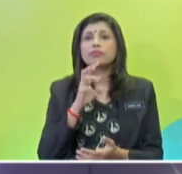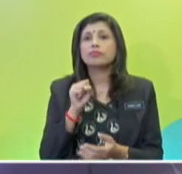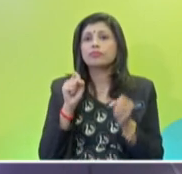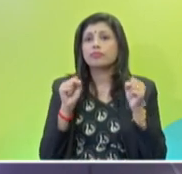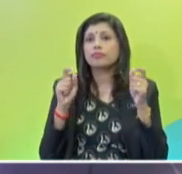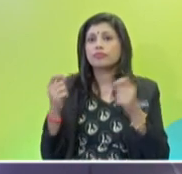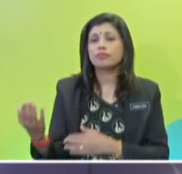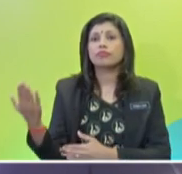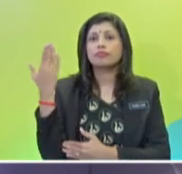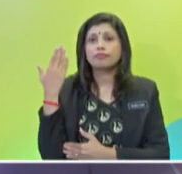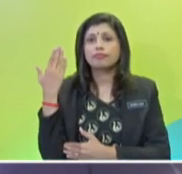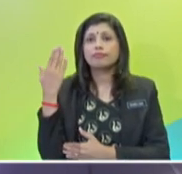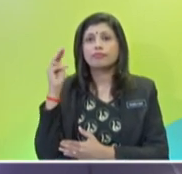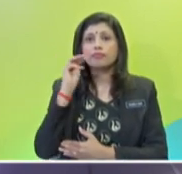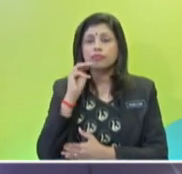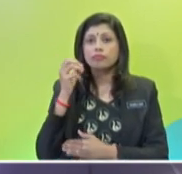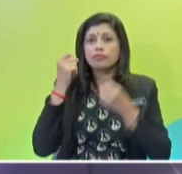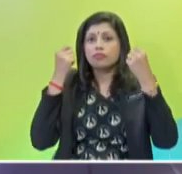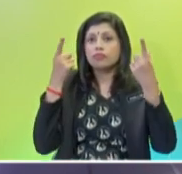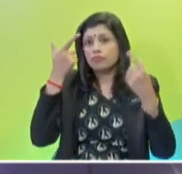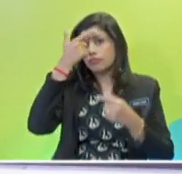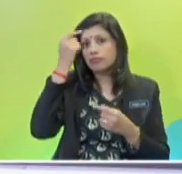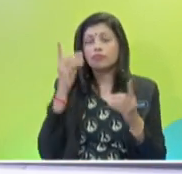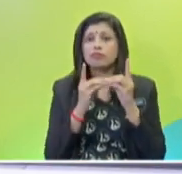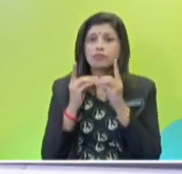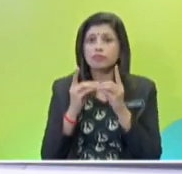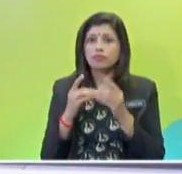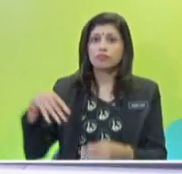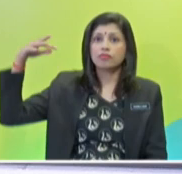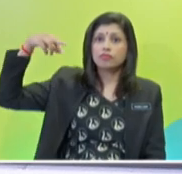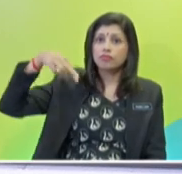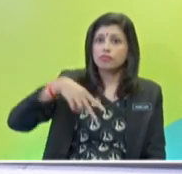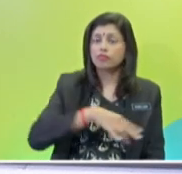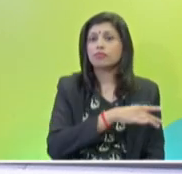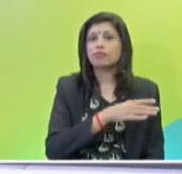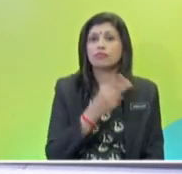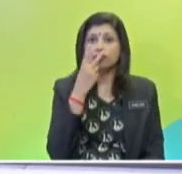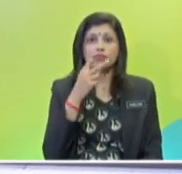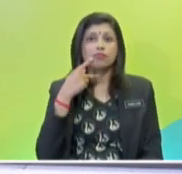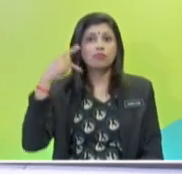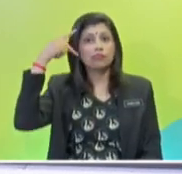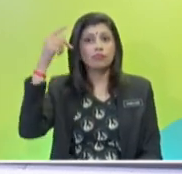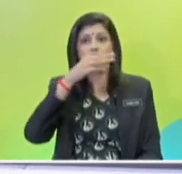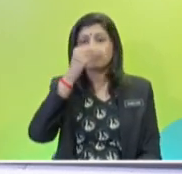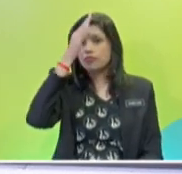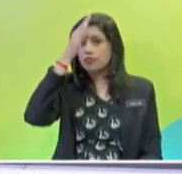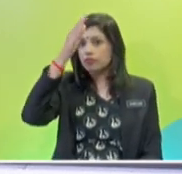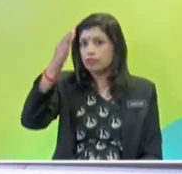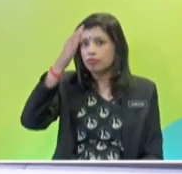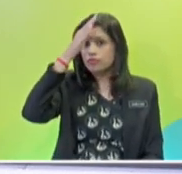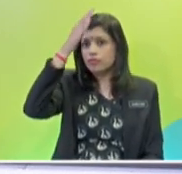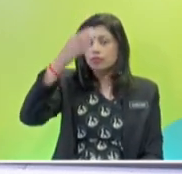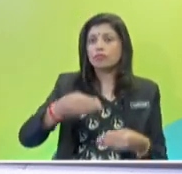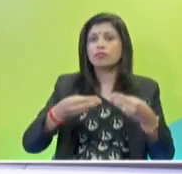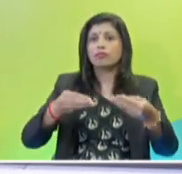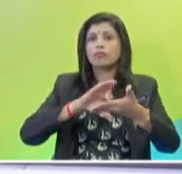feeling excited because it was his birthday. He ran downstairs and saw his parents and grandpa. His grandpa gave him a card and he opened it. It told